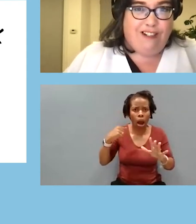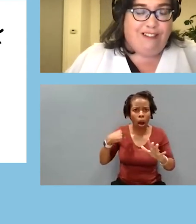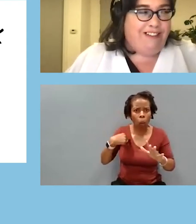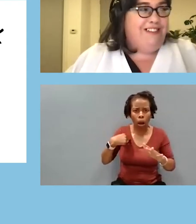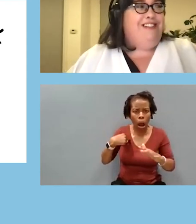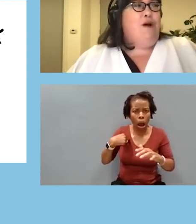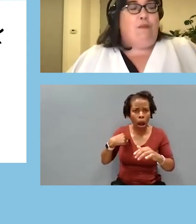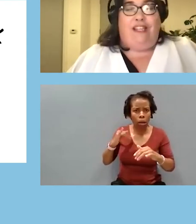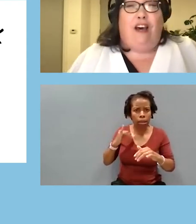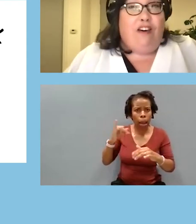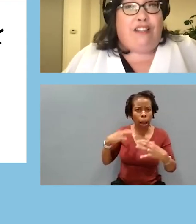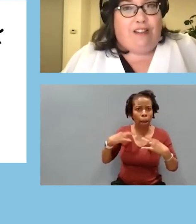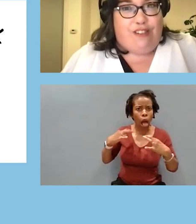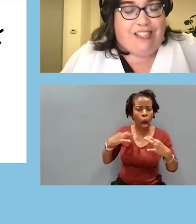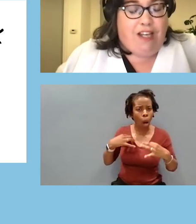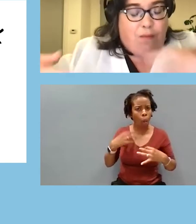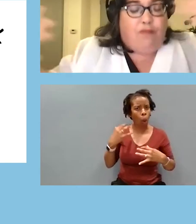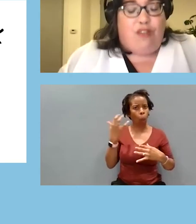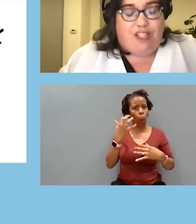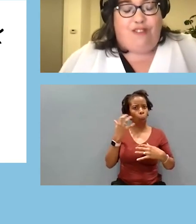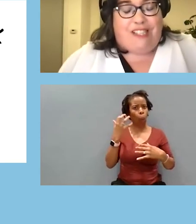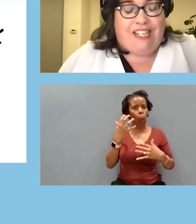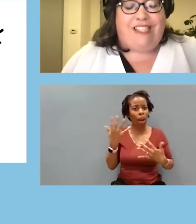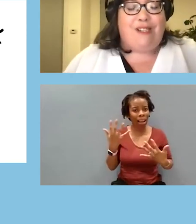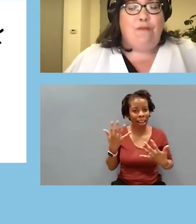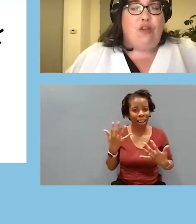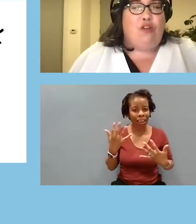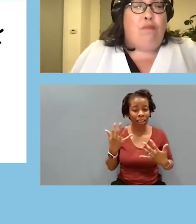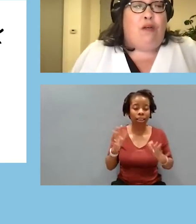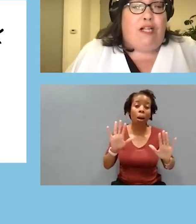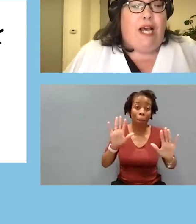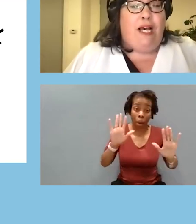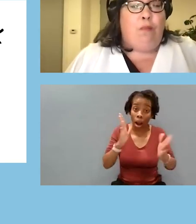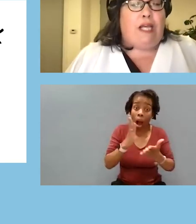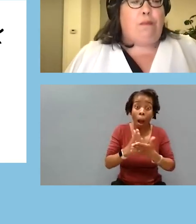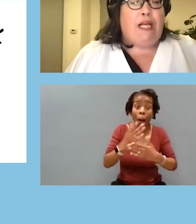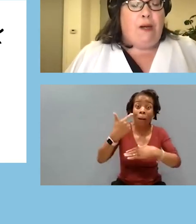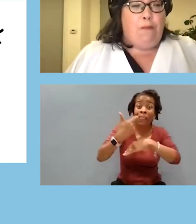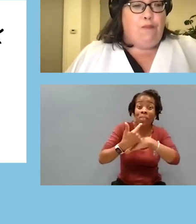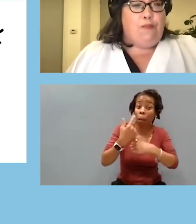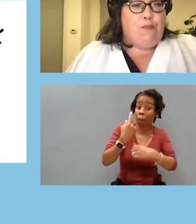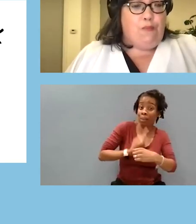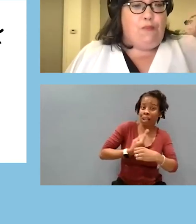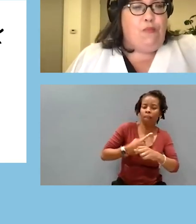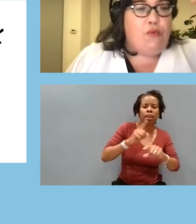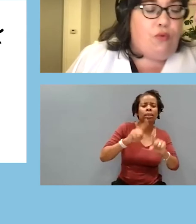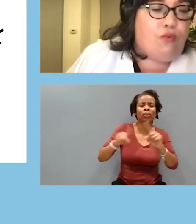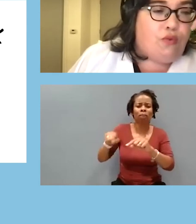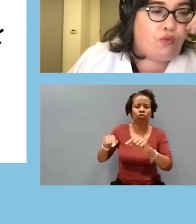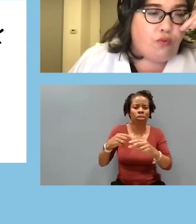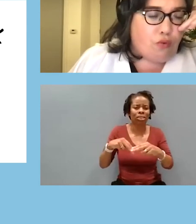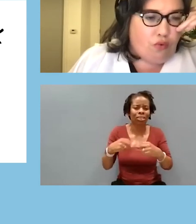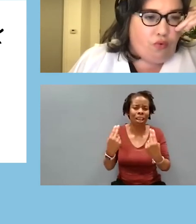outfit on. And there are different days. And let's play on.